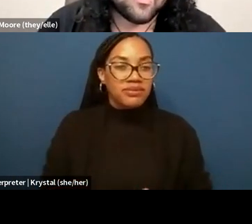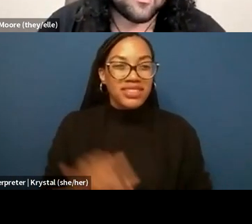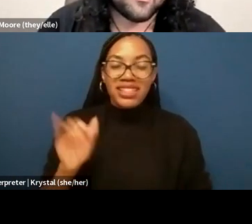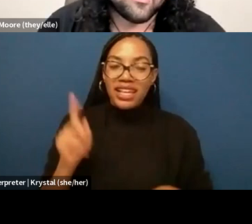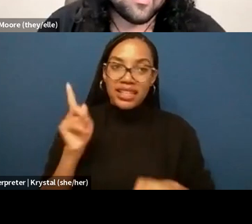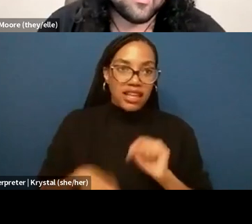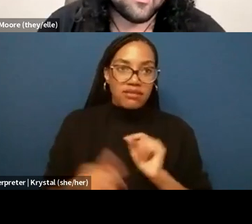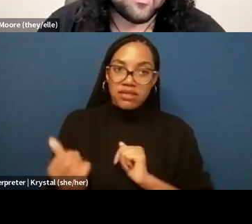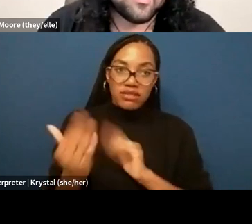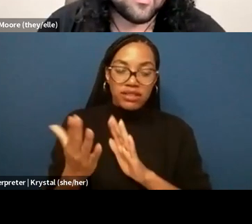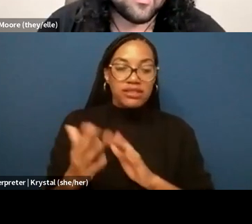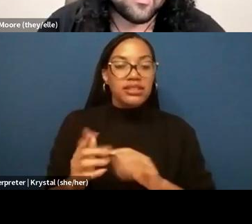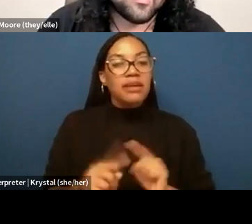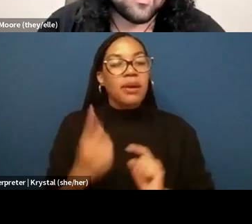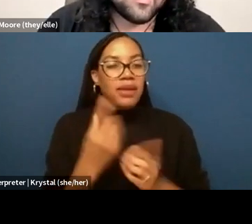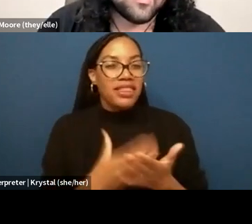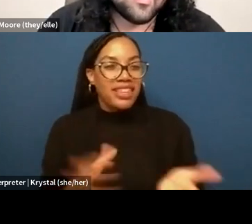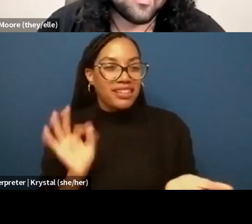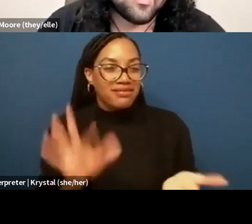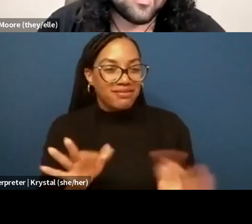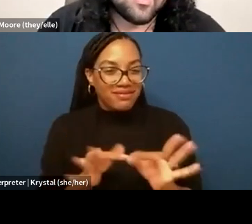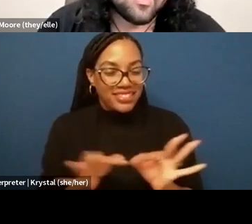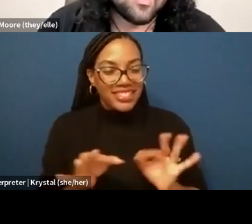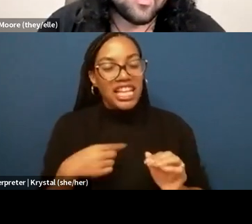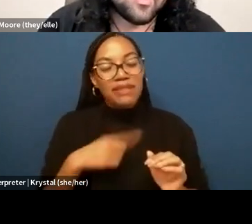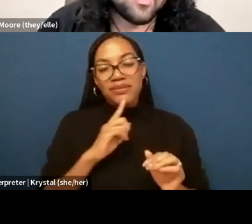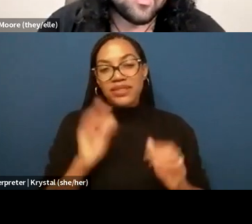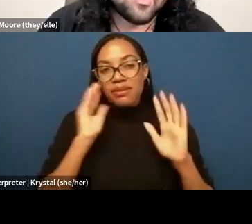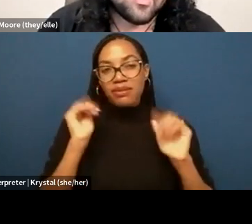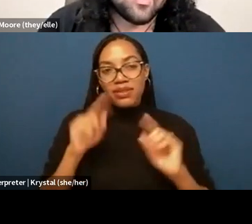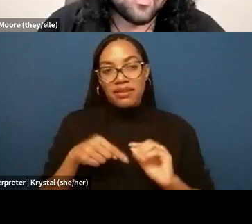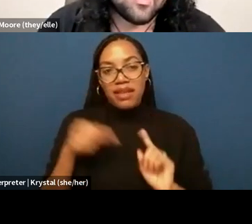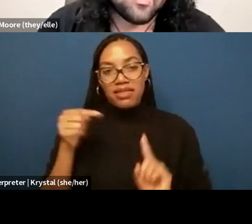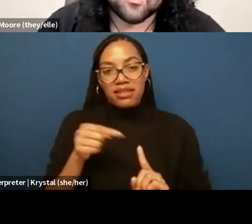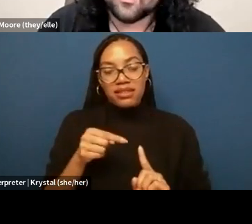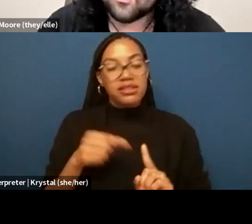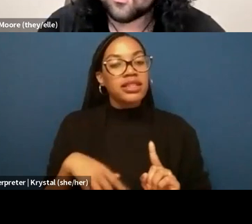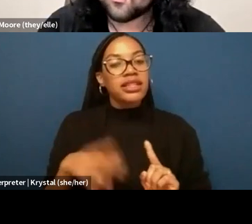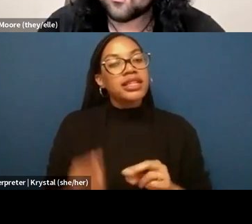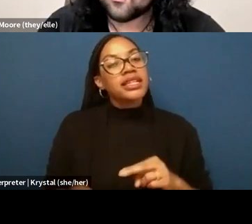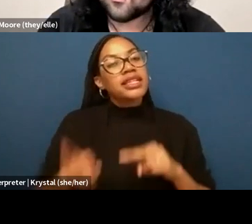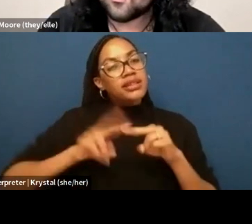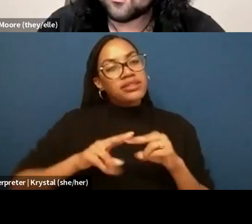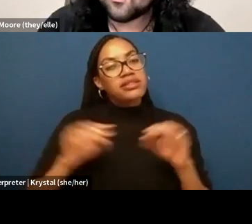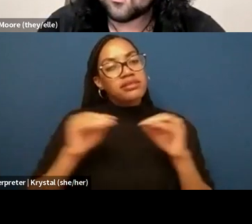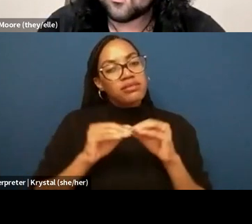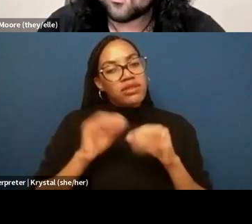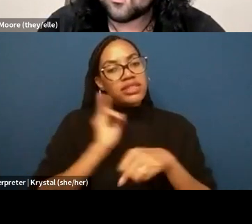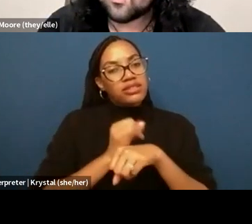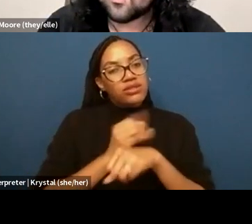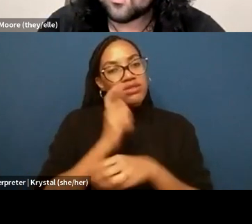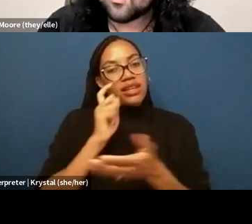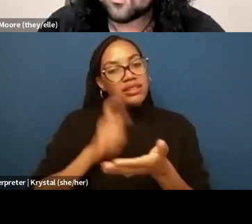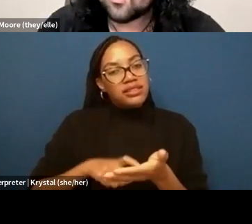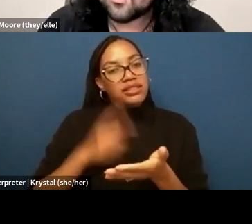addressed. But one thing I would definitely say that I'm really hopeful about is the increase in institutional recognition